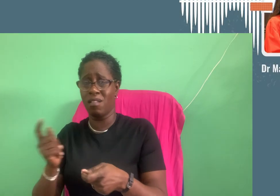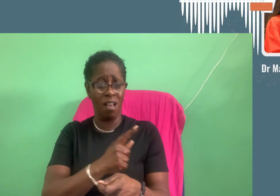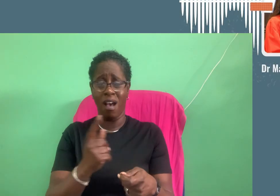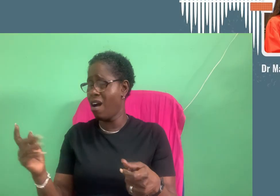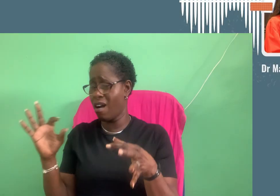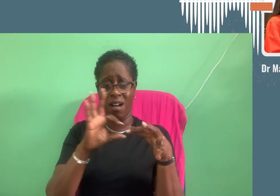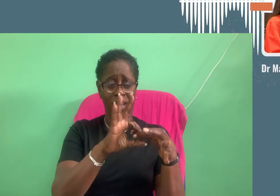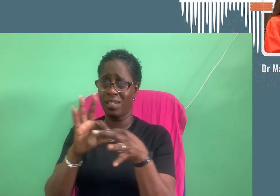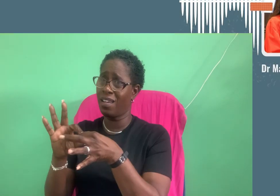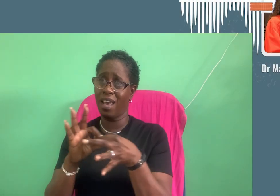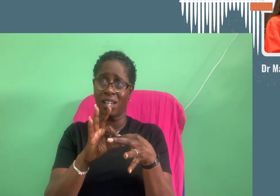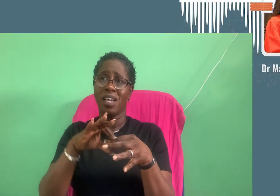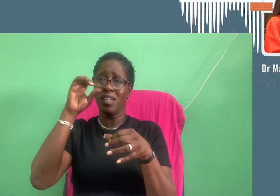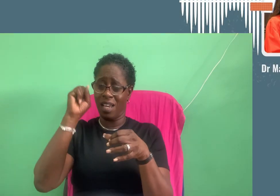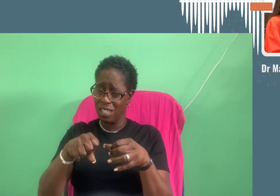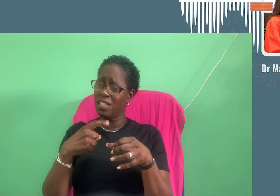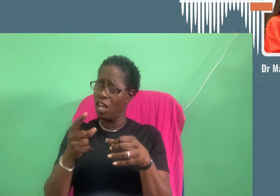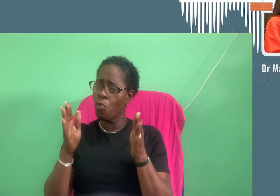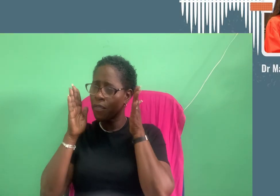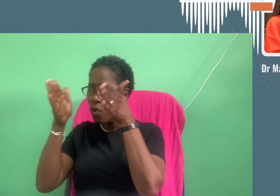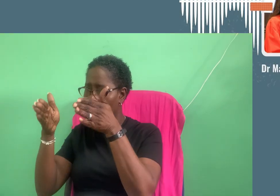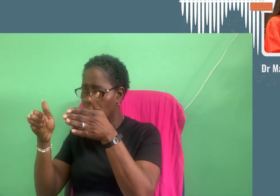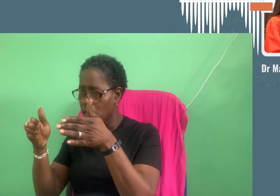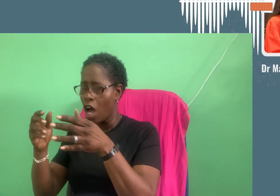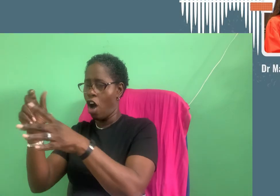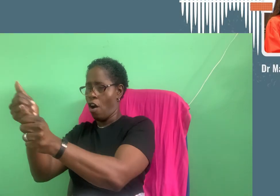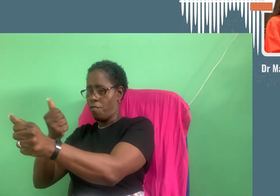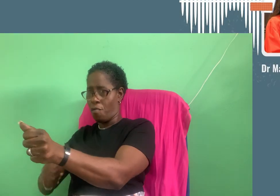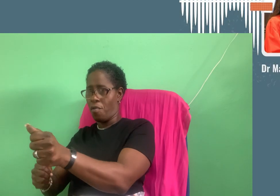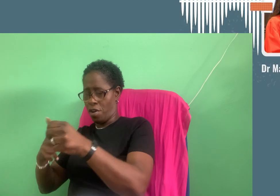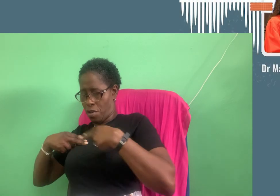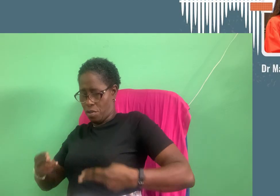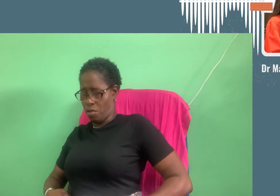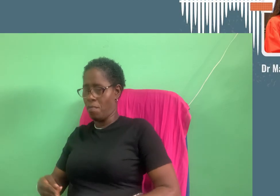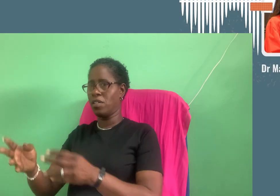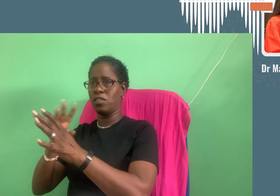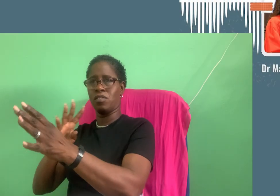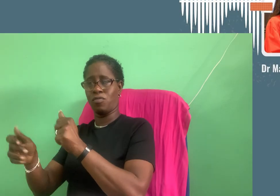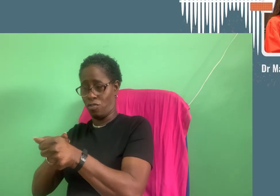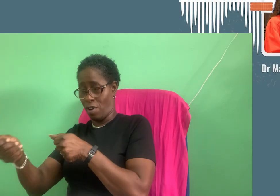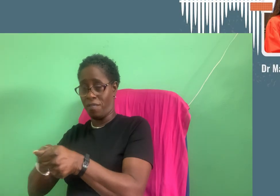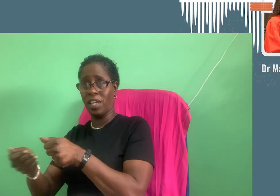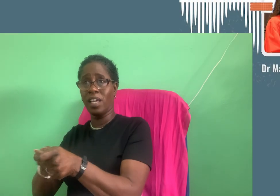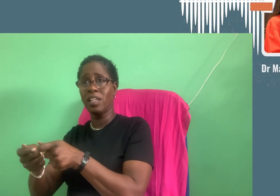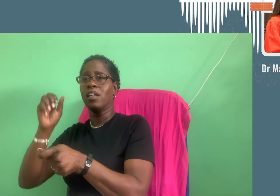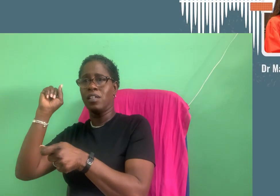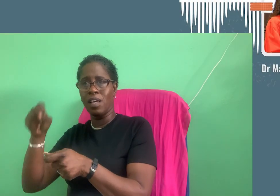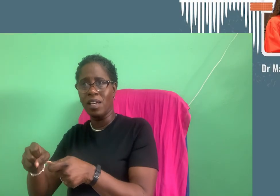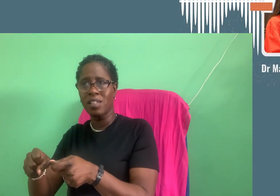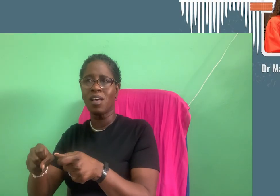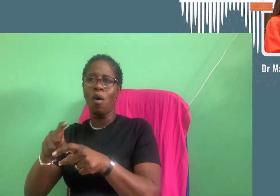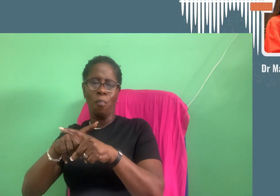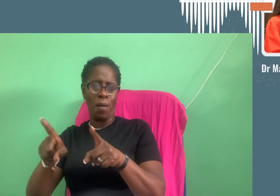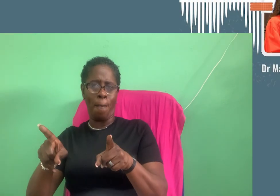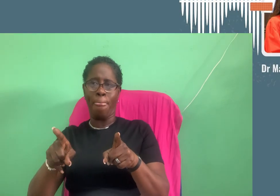we tend to focus very highly in the anti-trafficking world on sort of three main diagnoses,